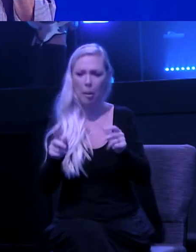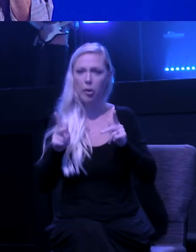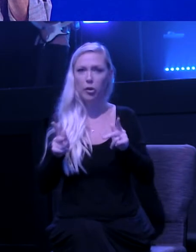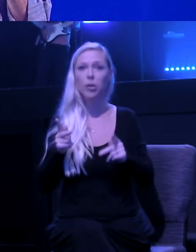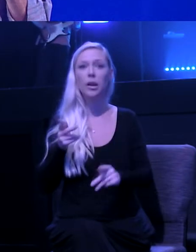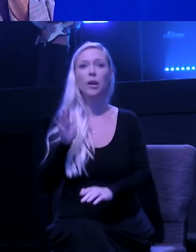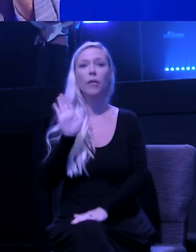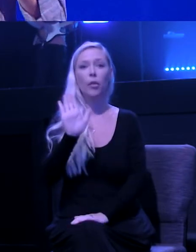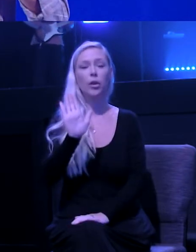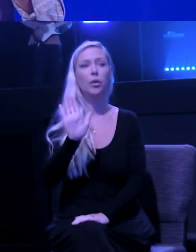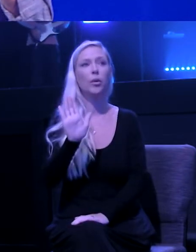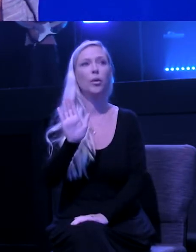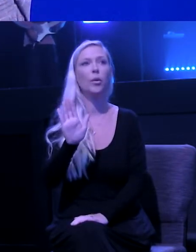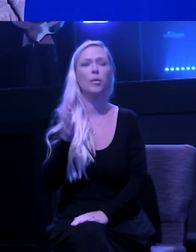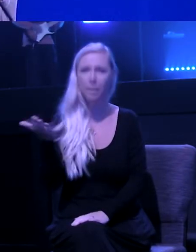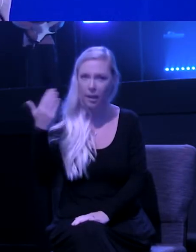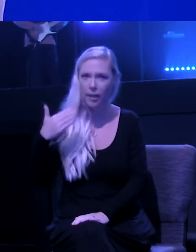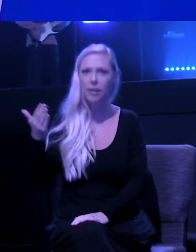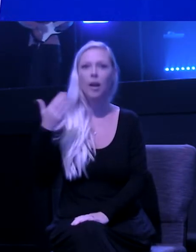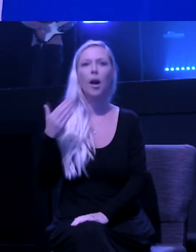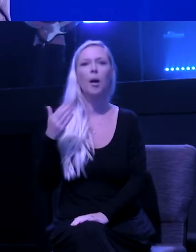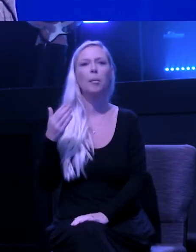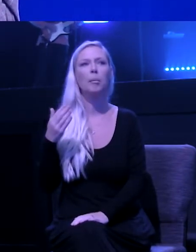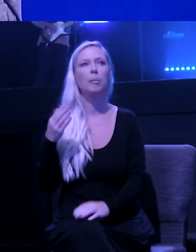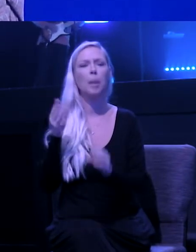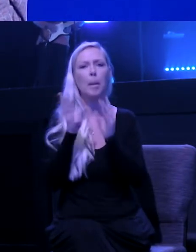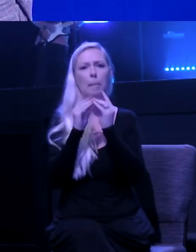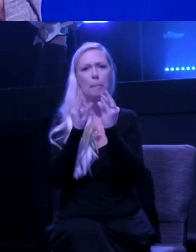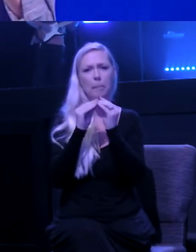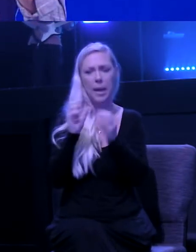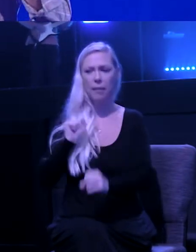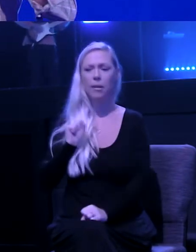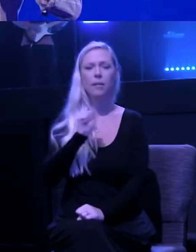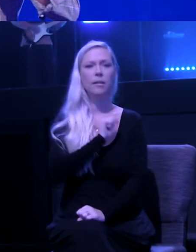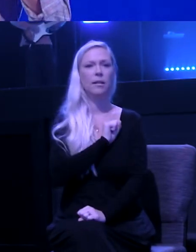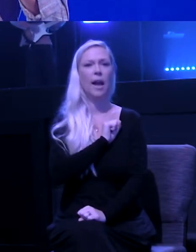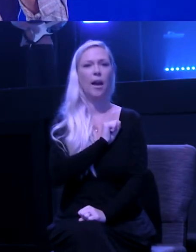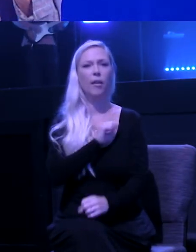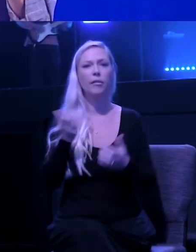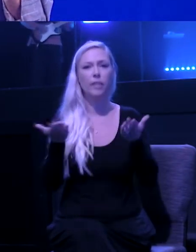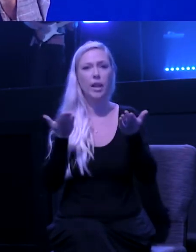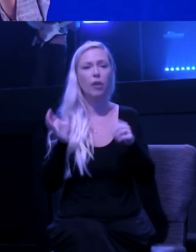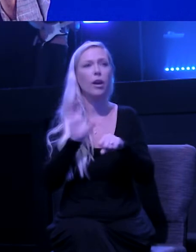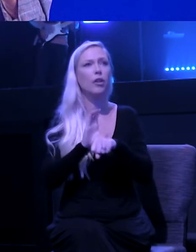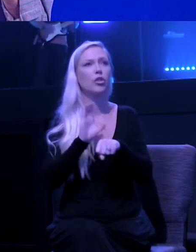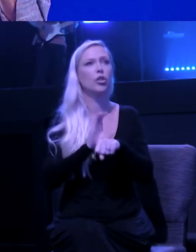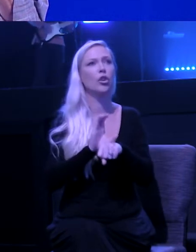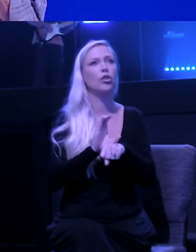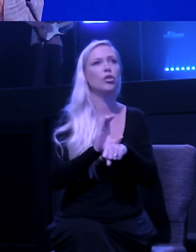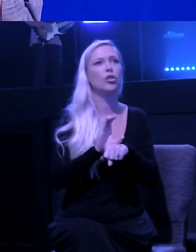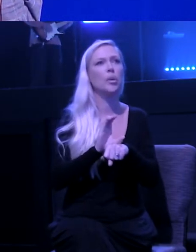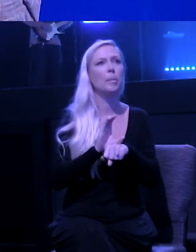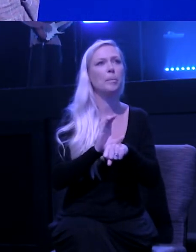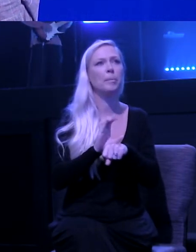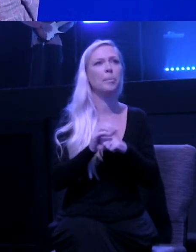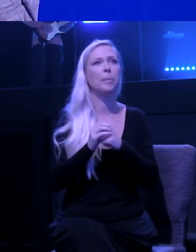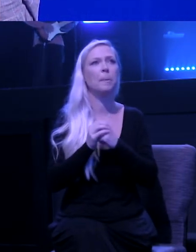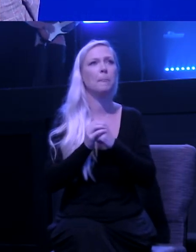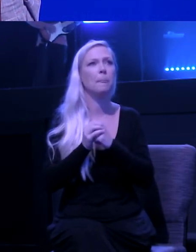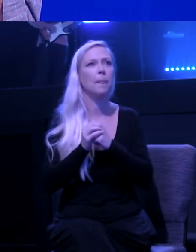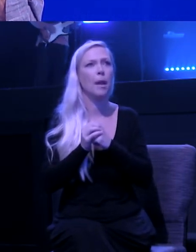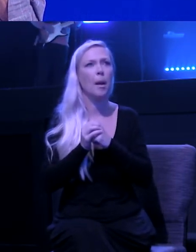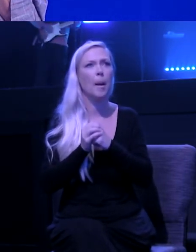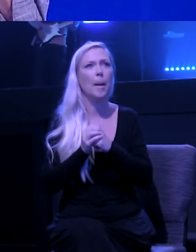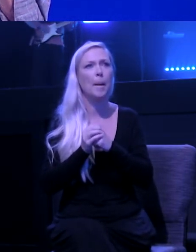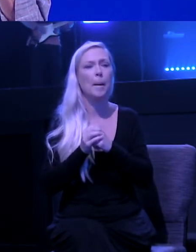you're new to Community, to come hang out. It's about 50 minutes long. It's just a quick meeting, so you get to hang out with some staff and hear a little